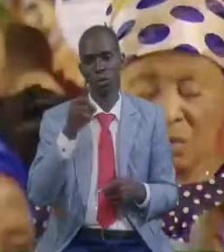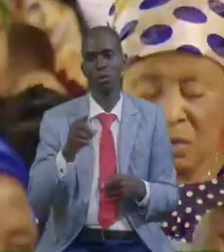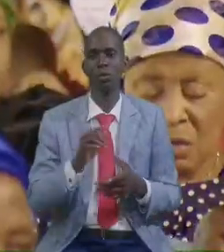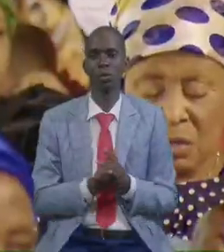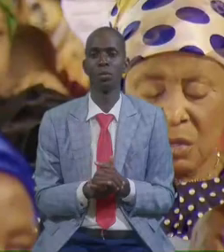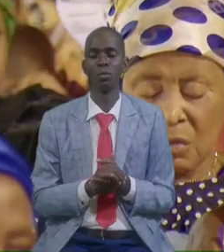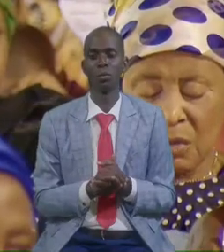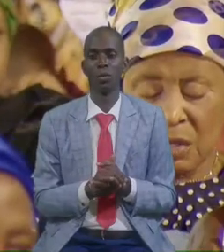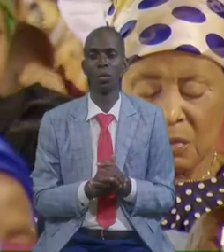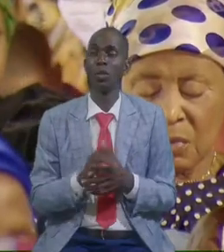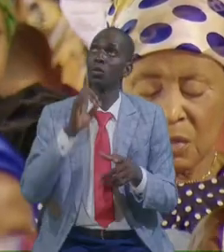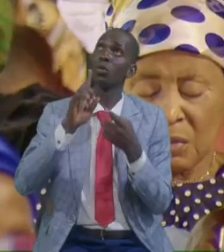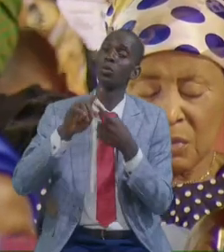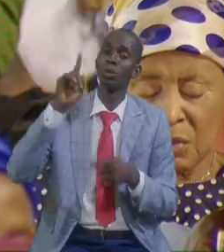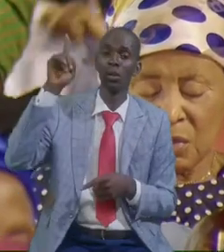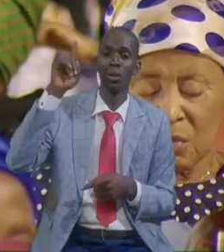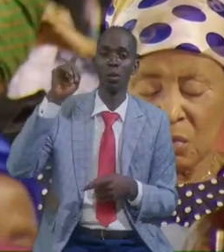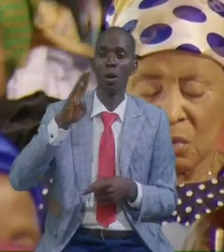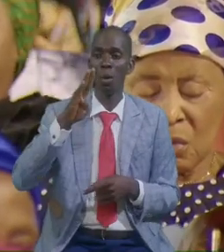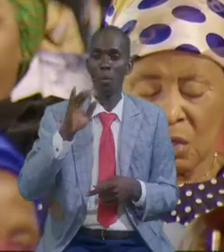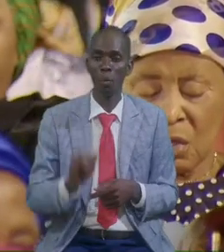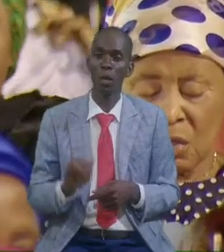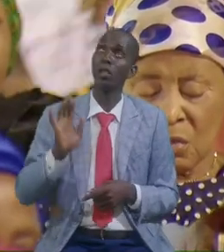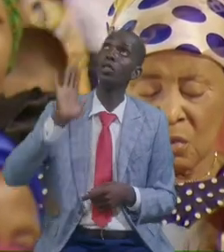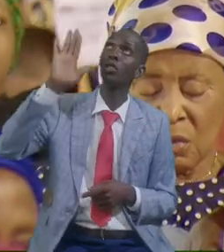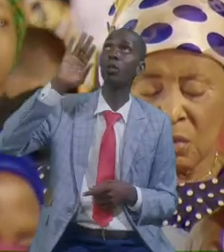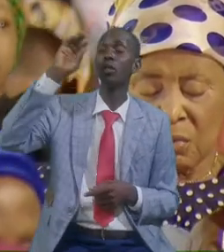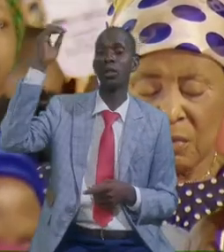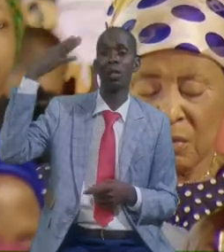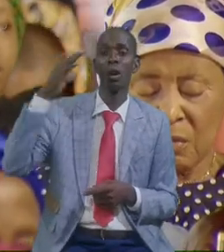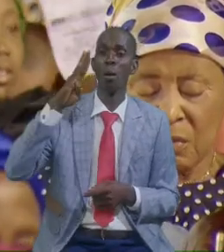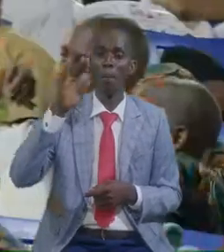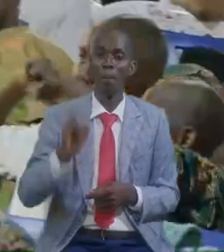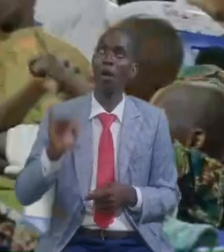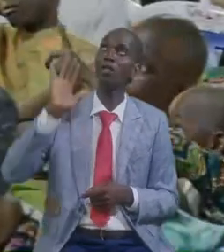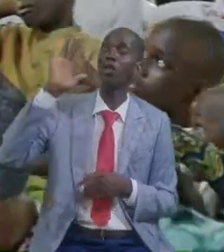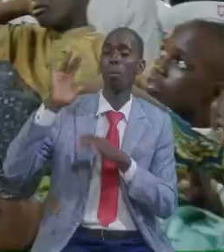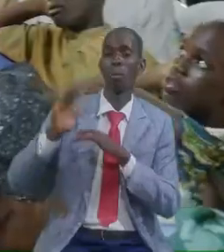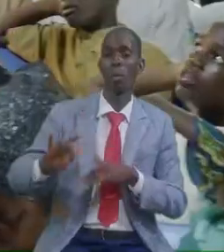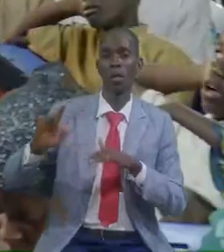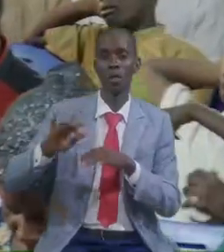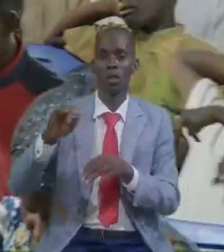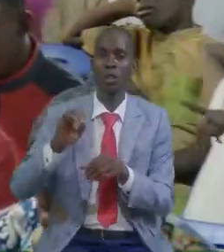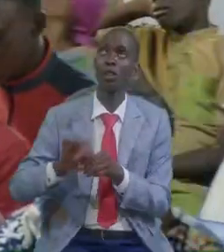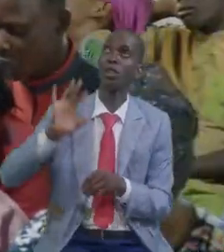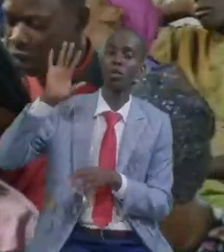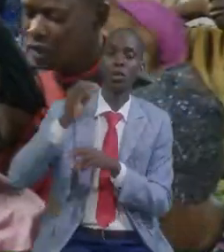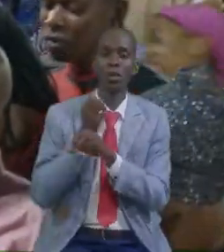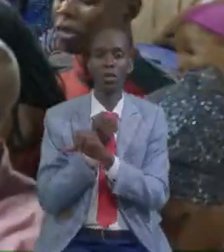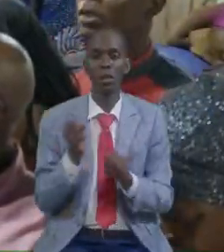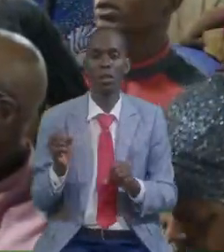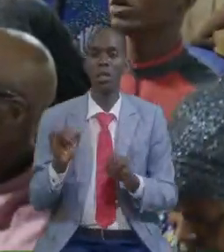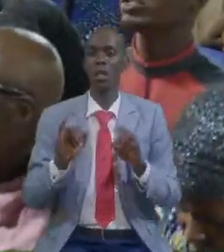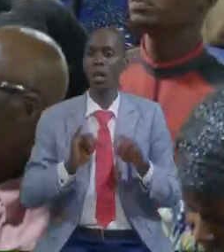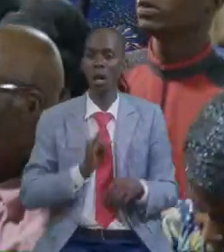And tell him, by your grace, by your mercy, in your salvation, I will not